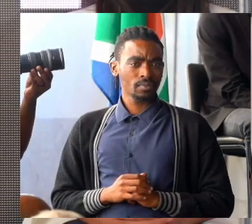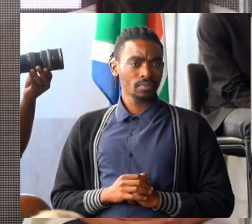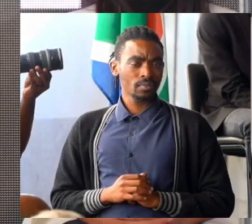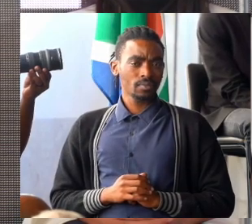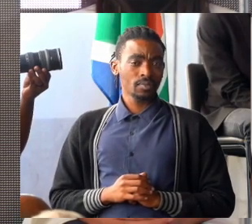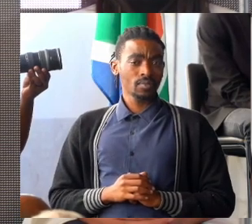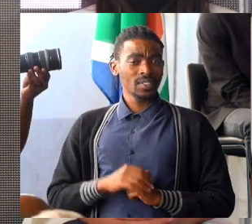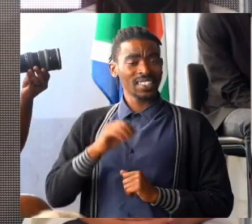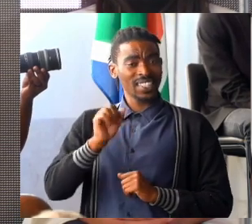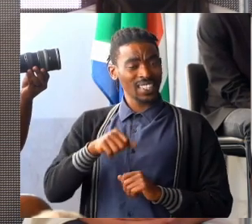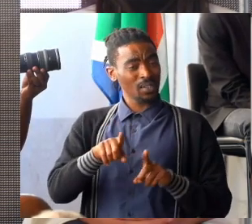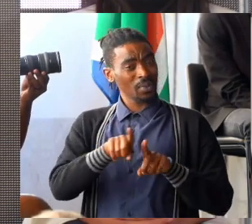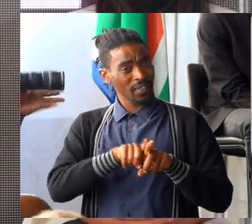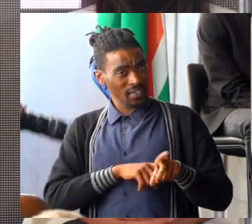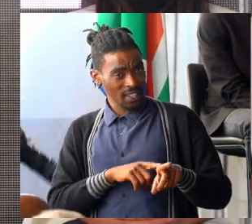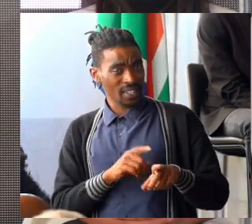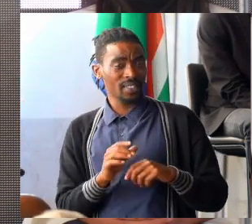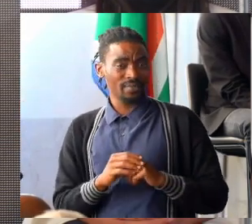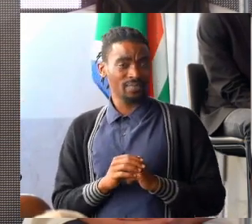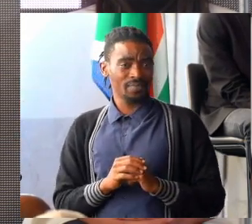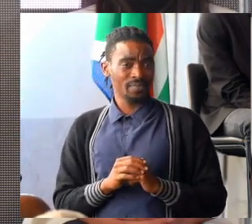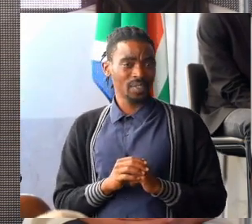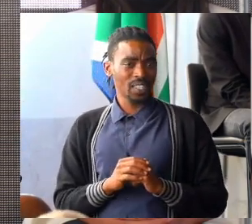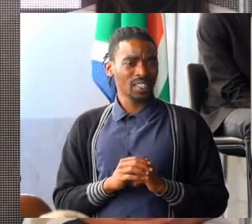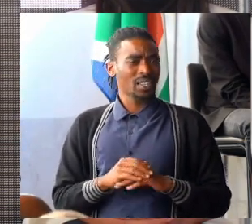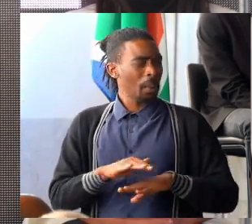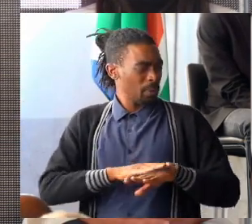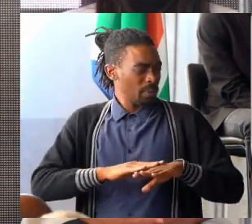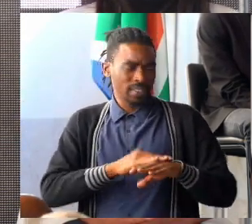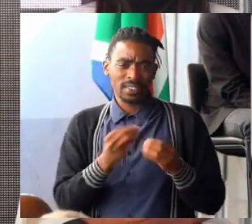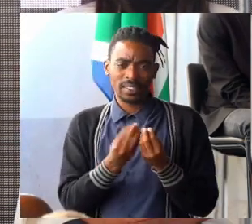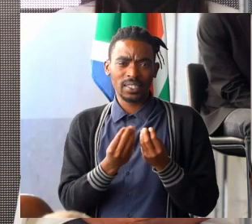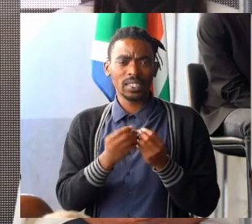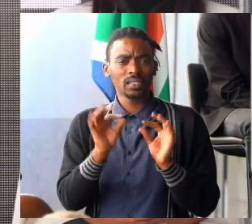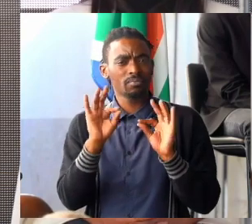We are also failing to get very basic things right.